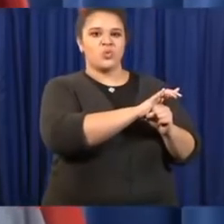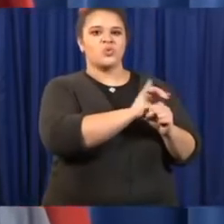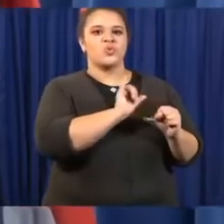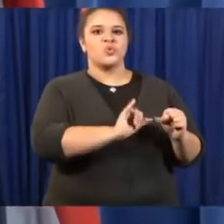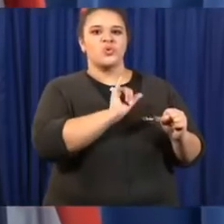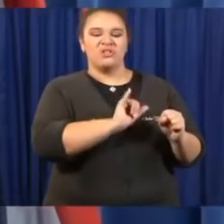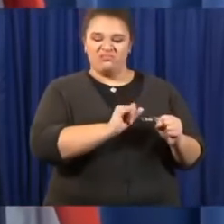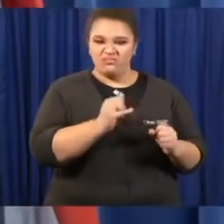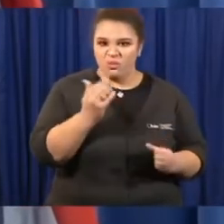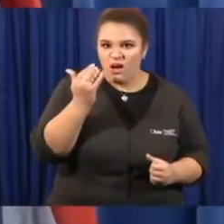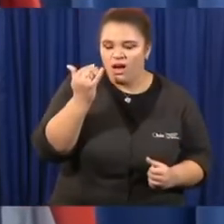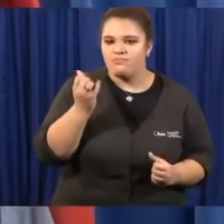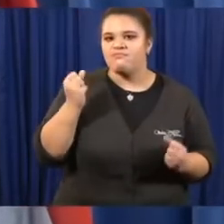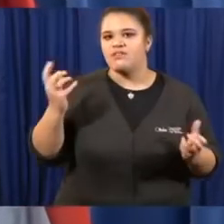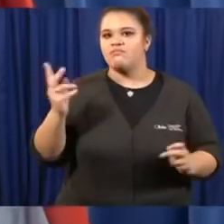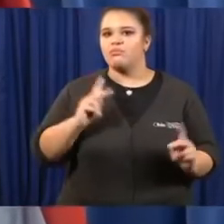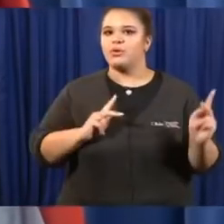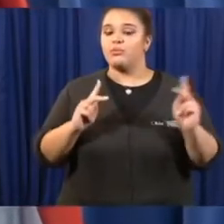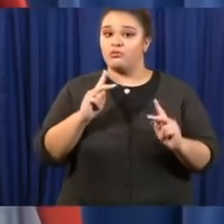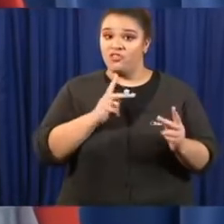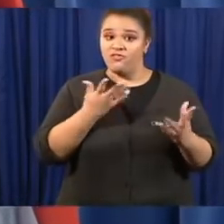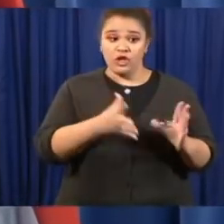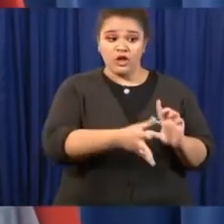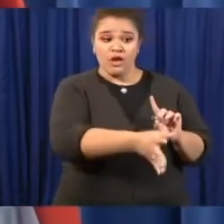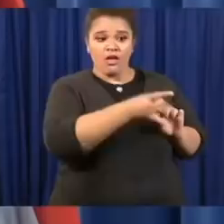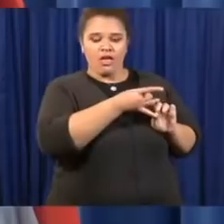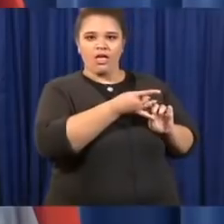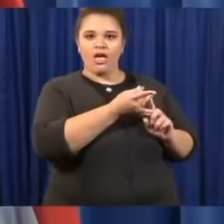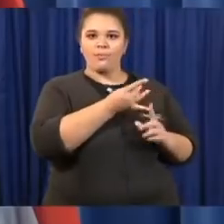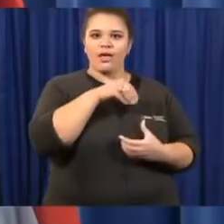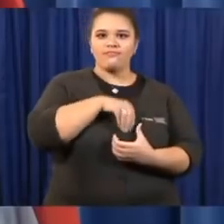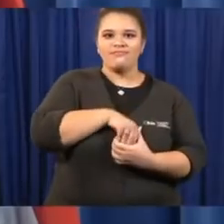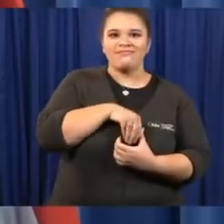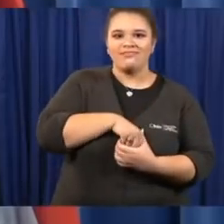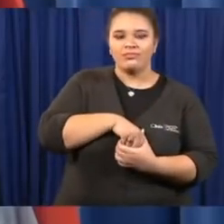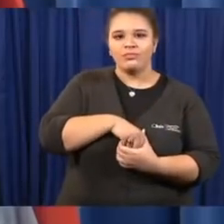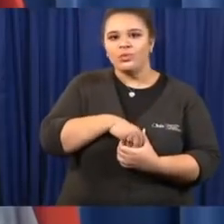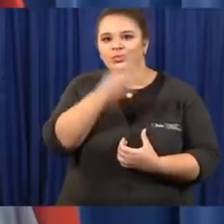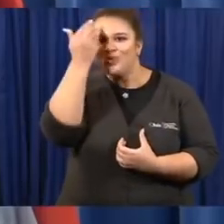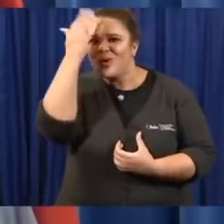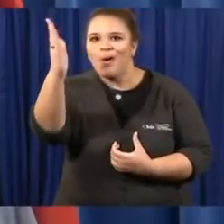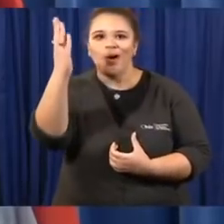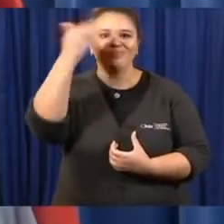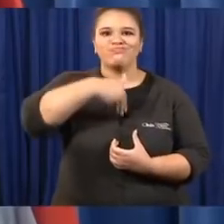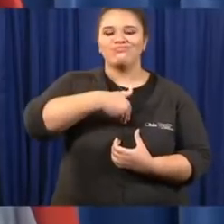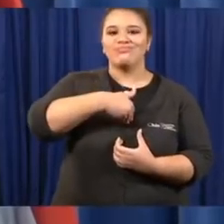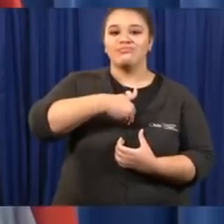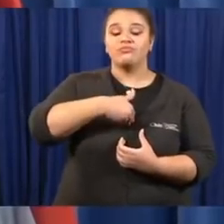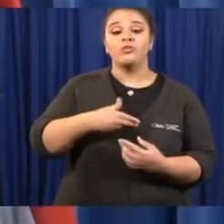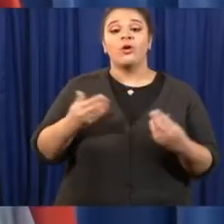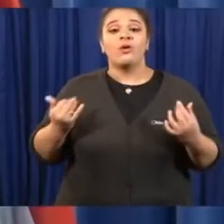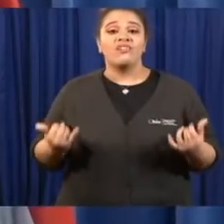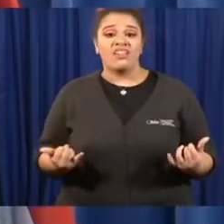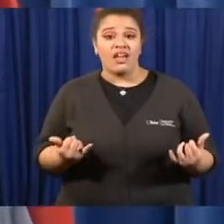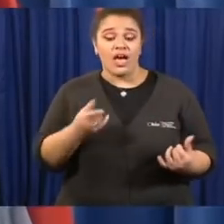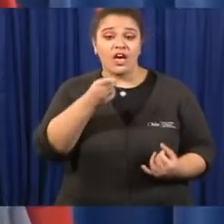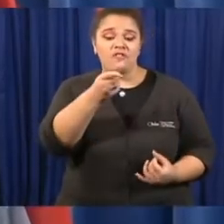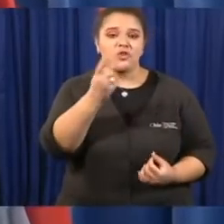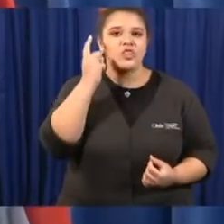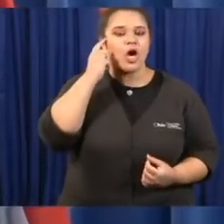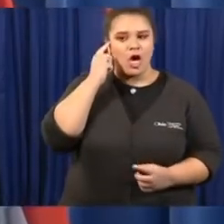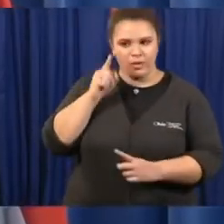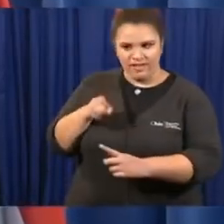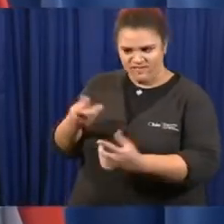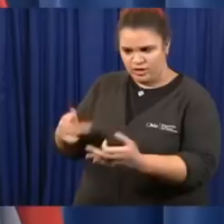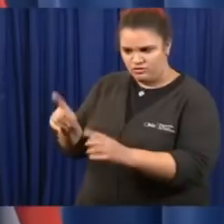people can be asymptomatic but still have it. Have you given any thought into widespread testing at nursing home